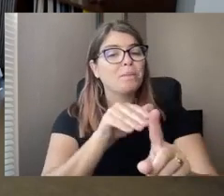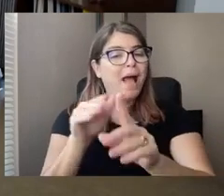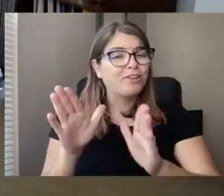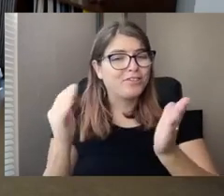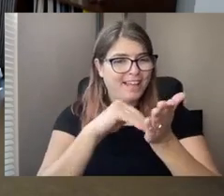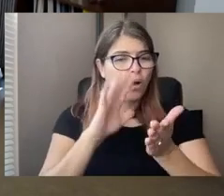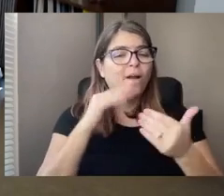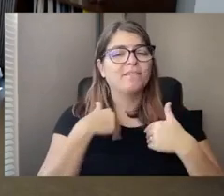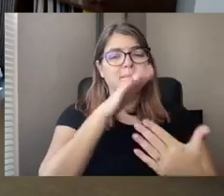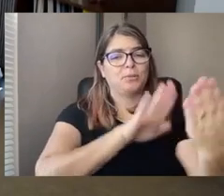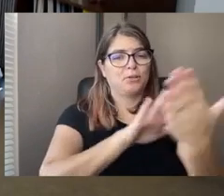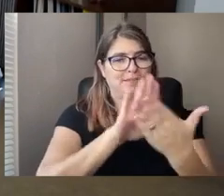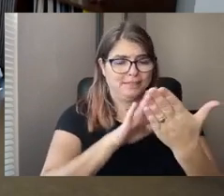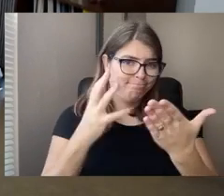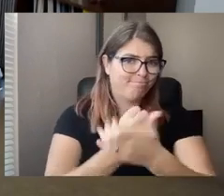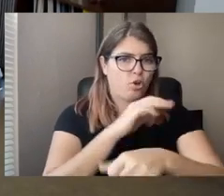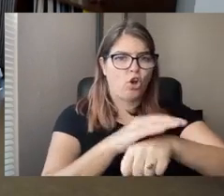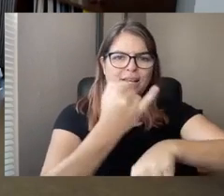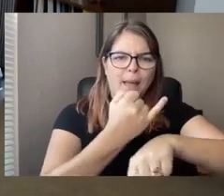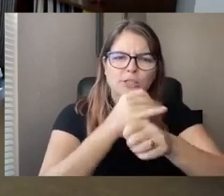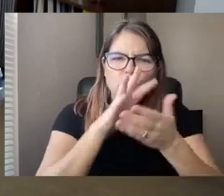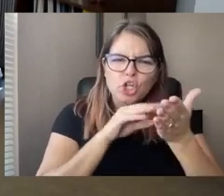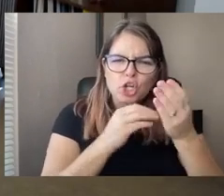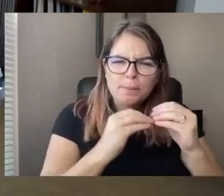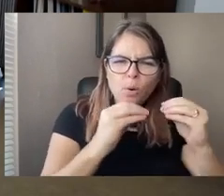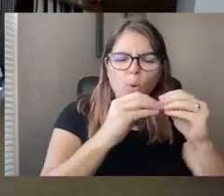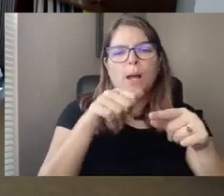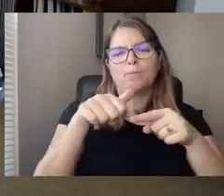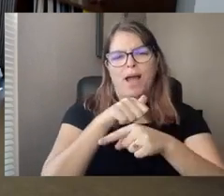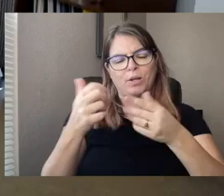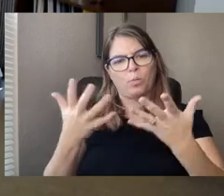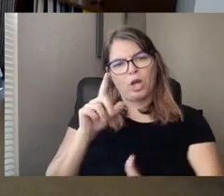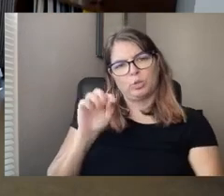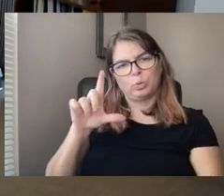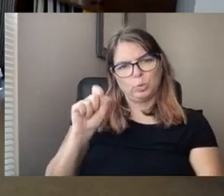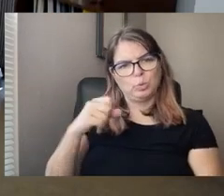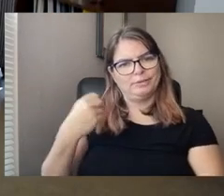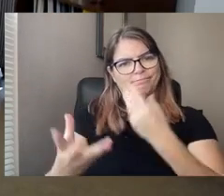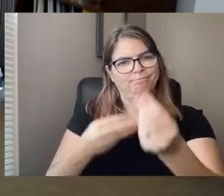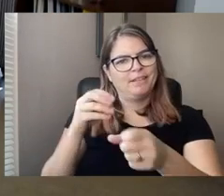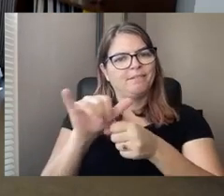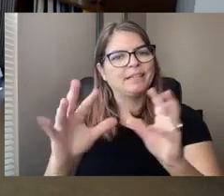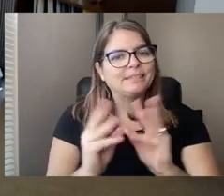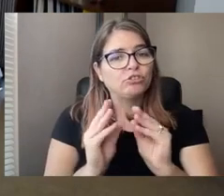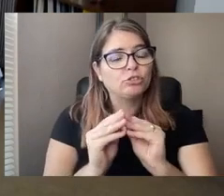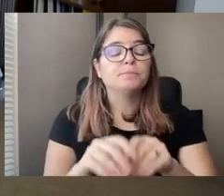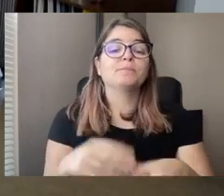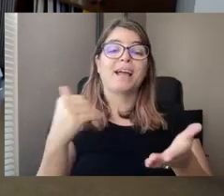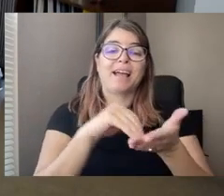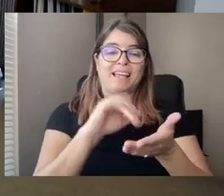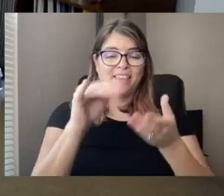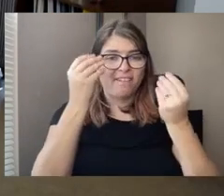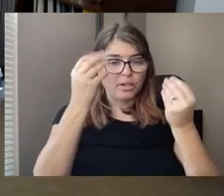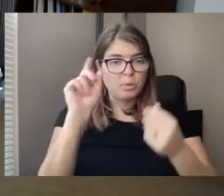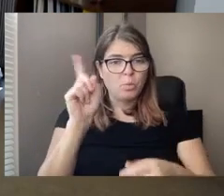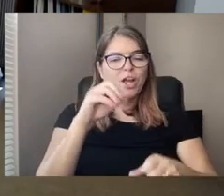on campus to learn more and to practice the skills and tools shared in these sessions. Again, that information can be found in